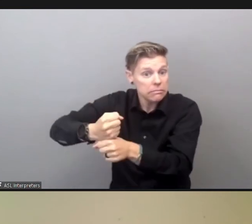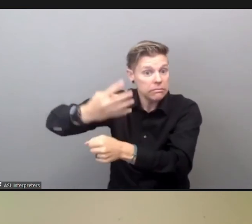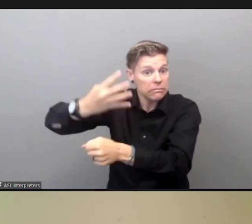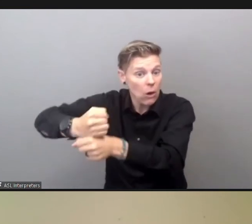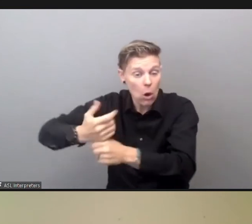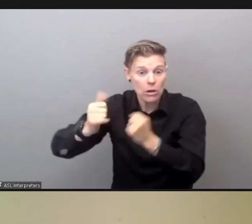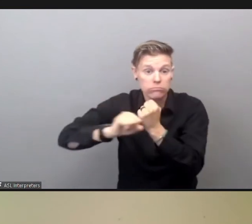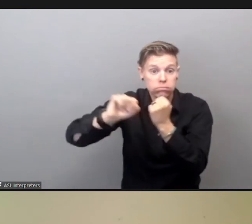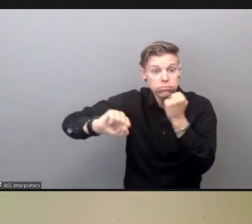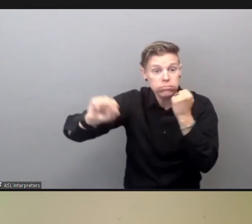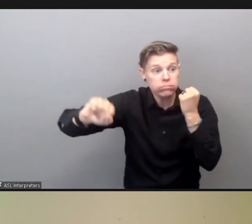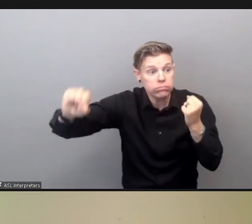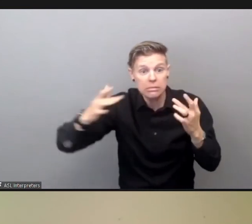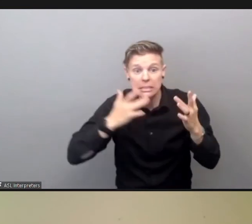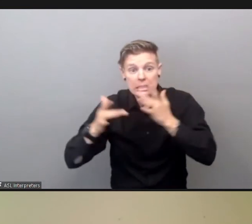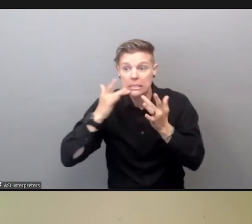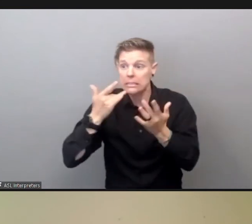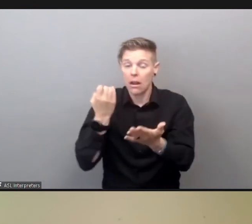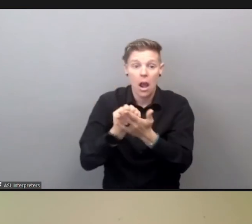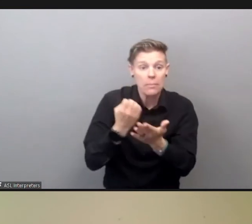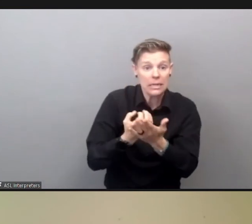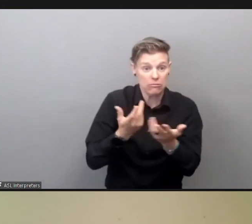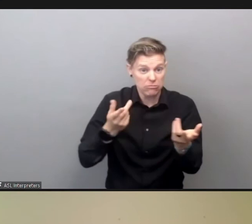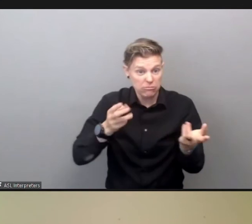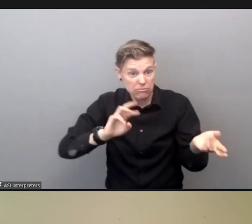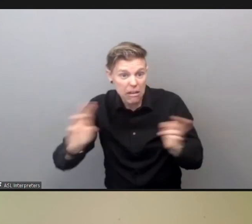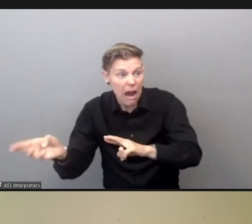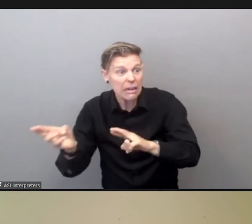more job vacancies galore? Thank you both.